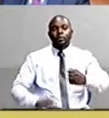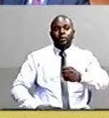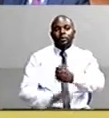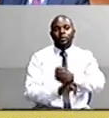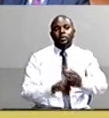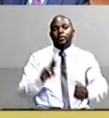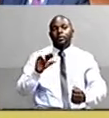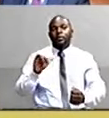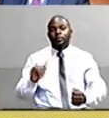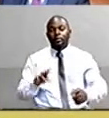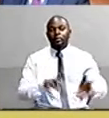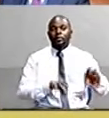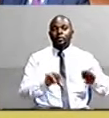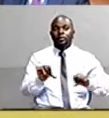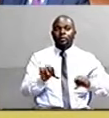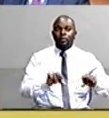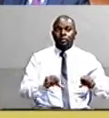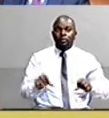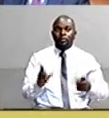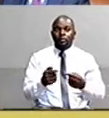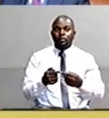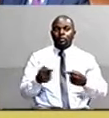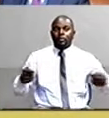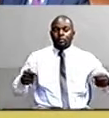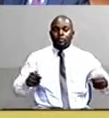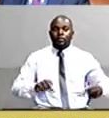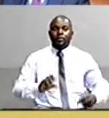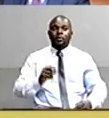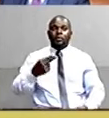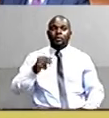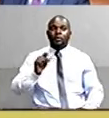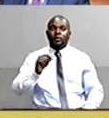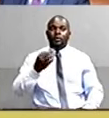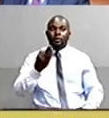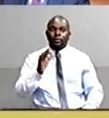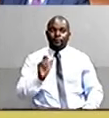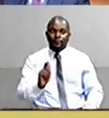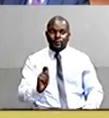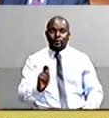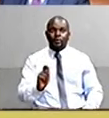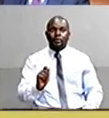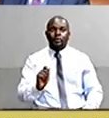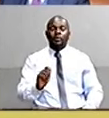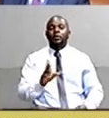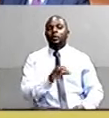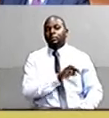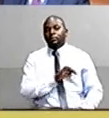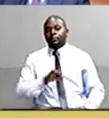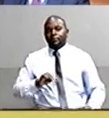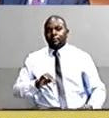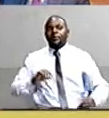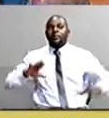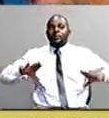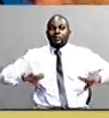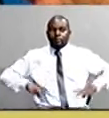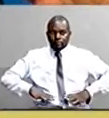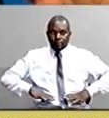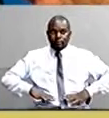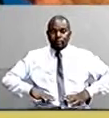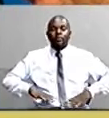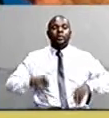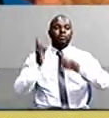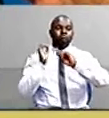UN-backed administration's main rival, General Khalifa Haftar. Russia denies the allegation. Libya is